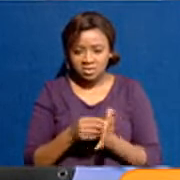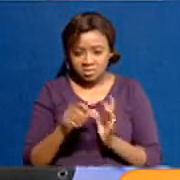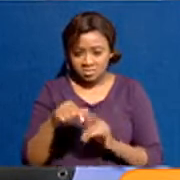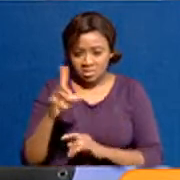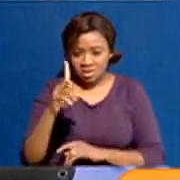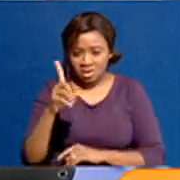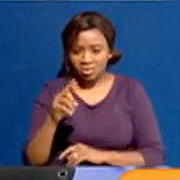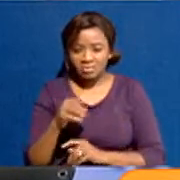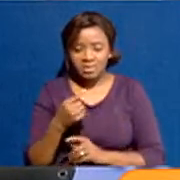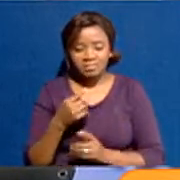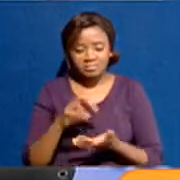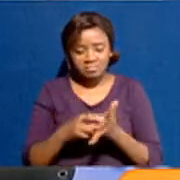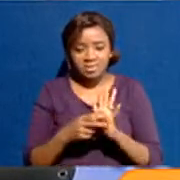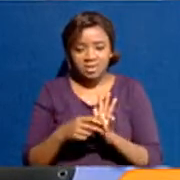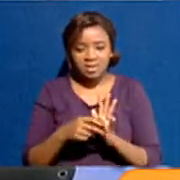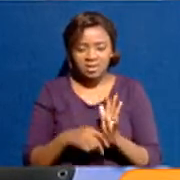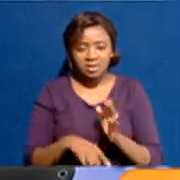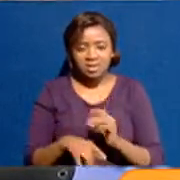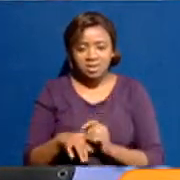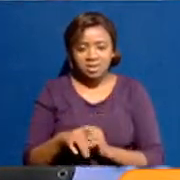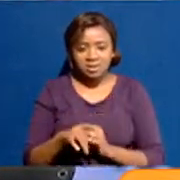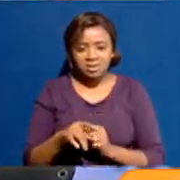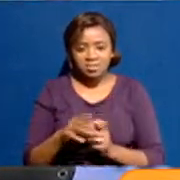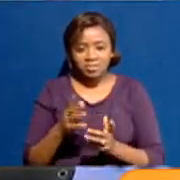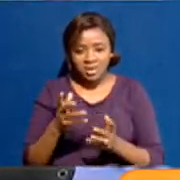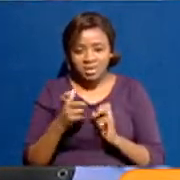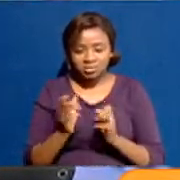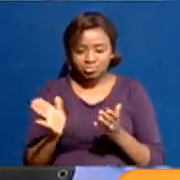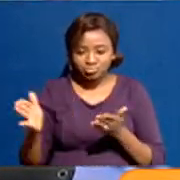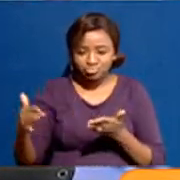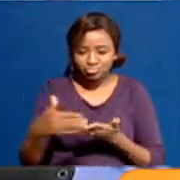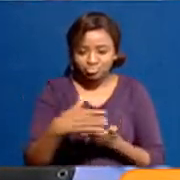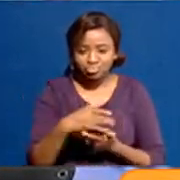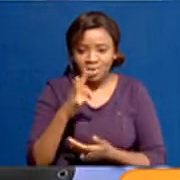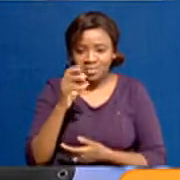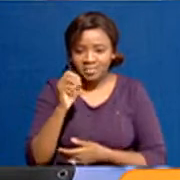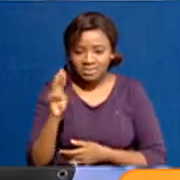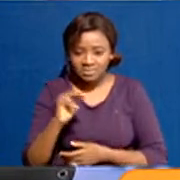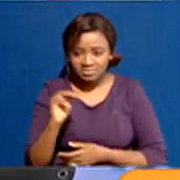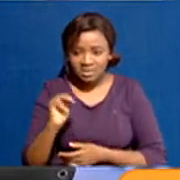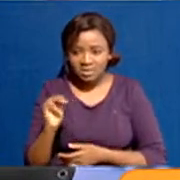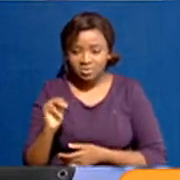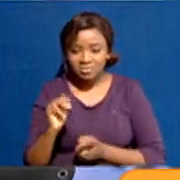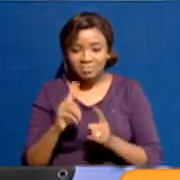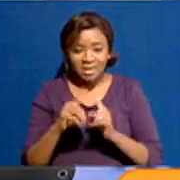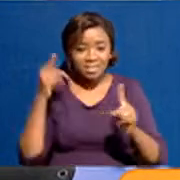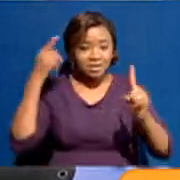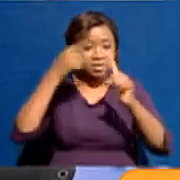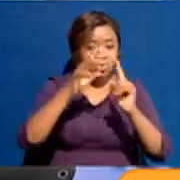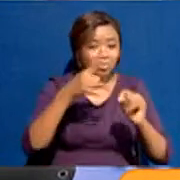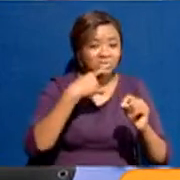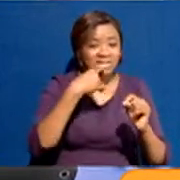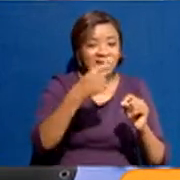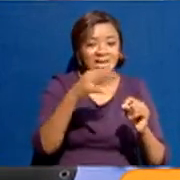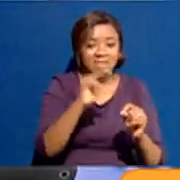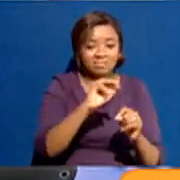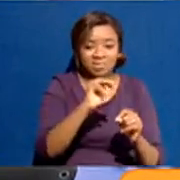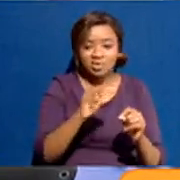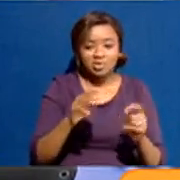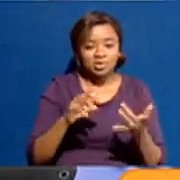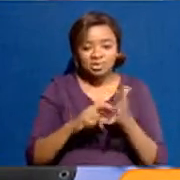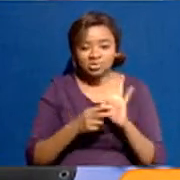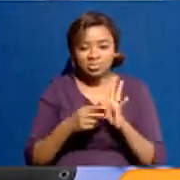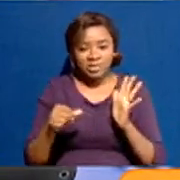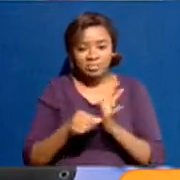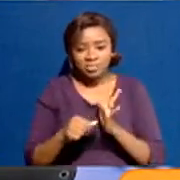supposed to collect an average of 100 million in March just to make up for the other months. So you collect that million in March when it's supposed to be 100-plus million, you've got serious problems. K.R. is the same